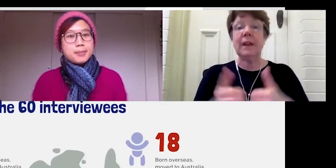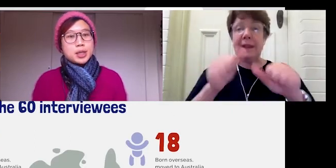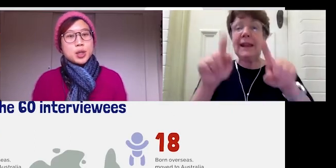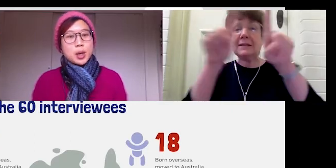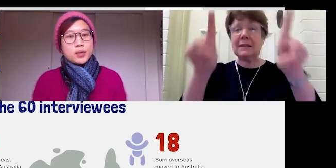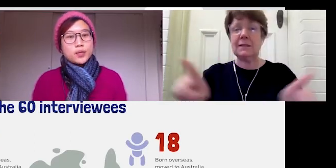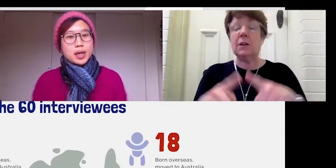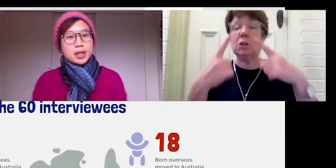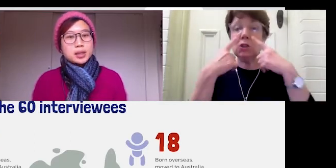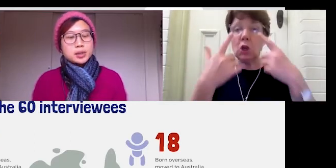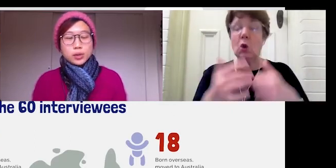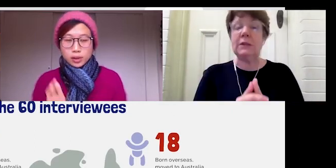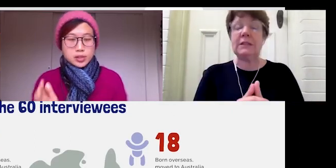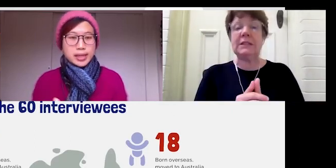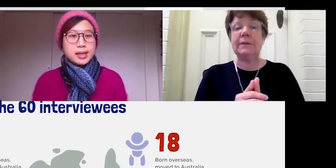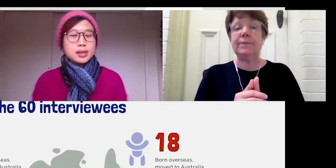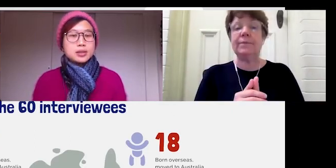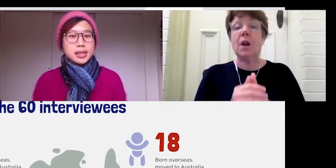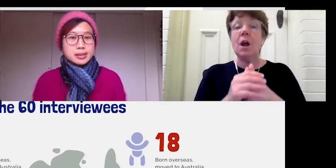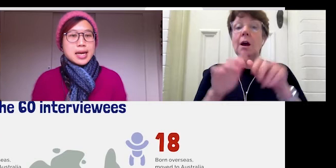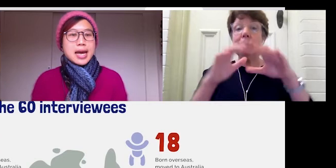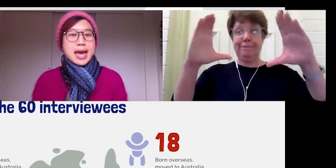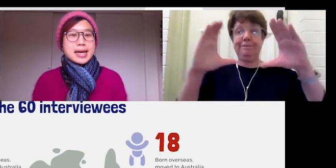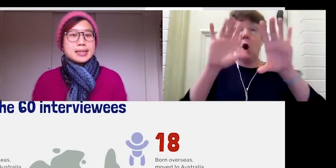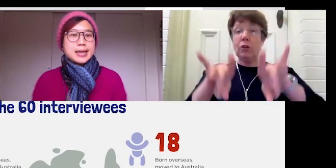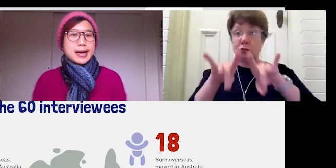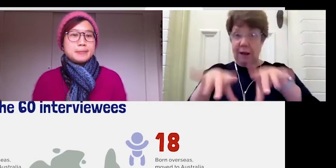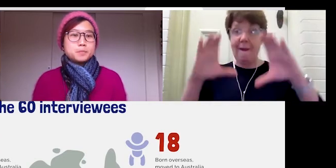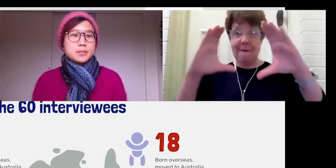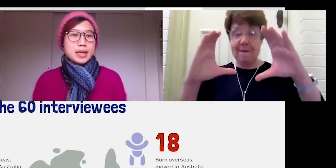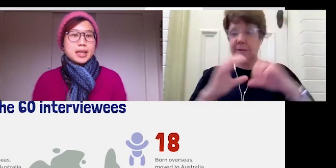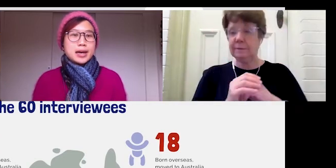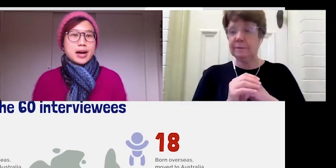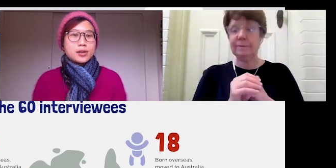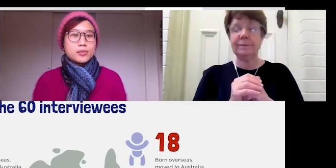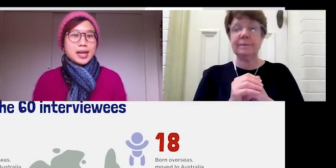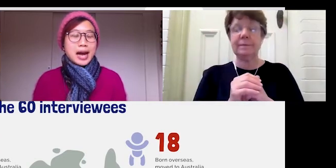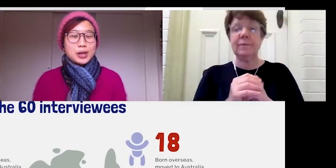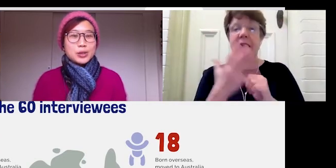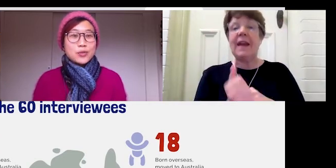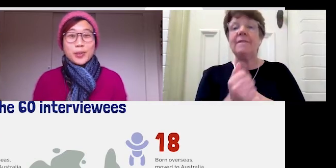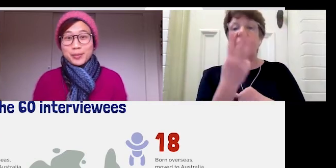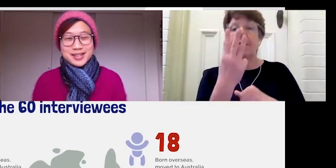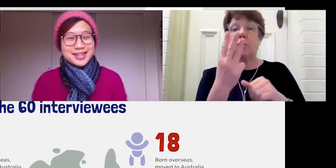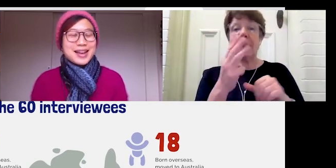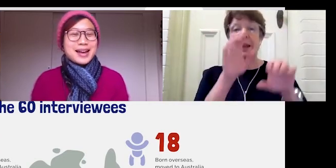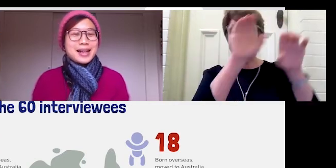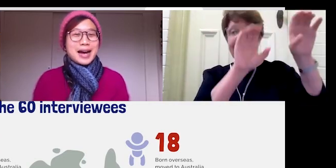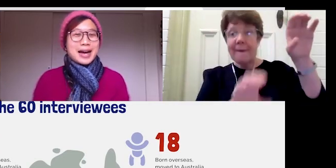an image of so-called Australia continent. And there are 3 icons of